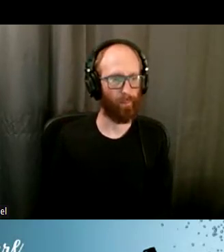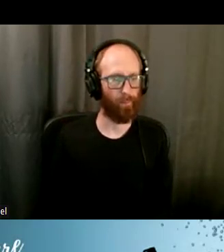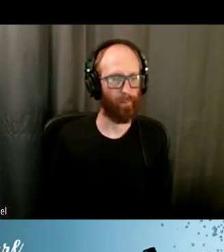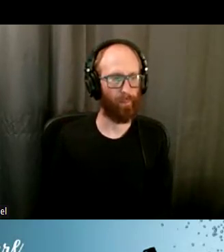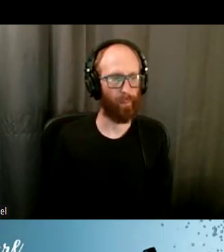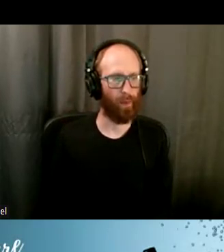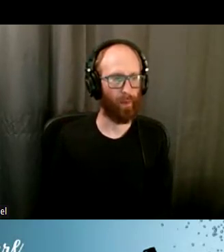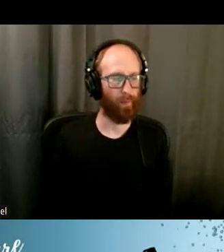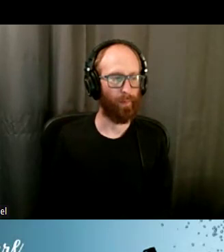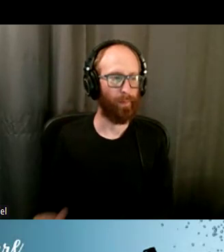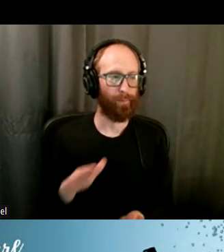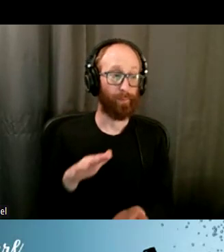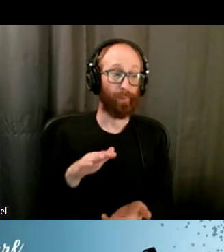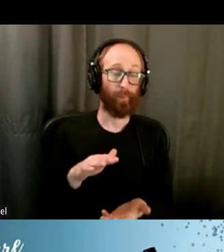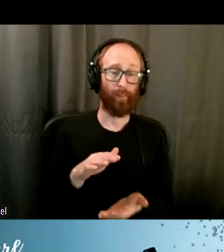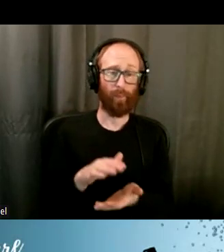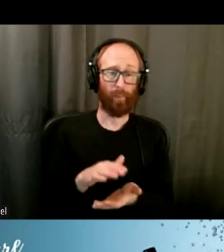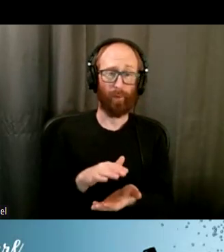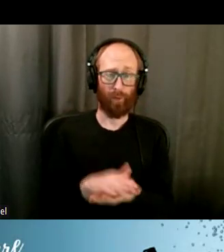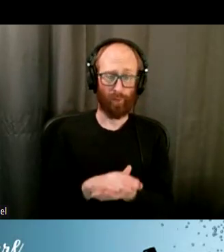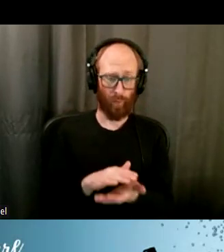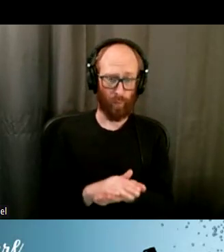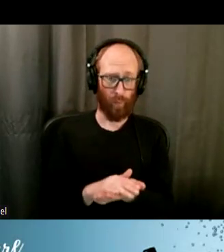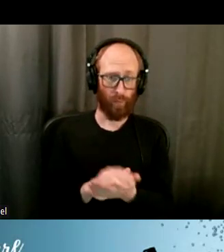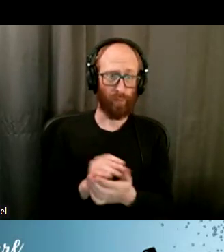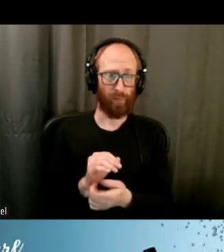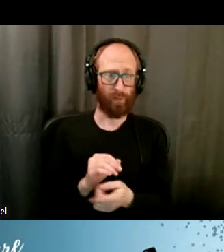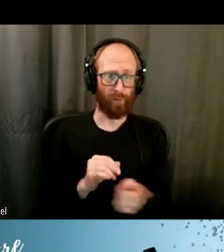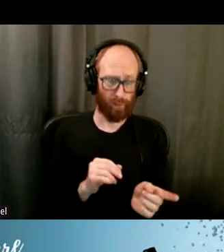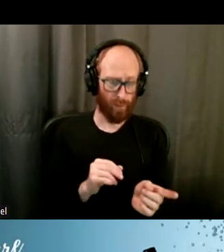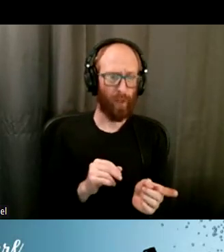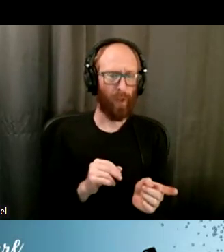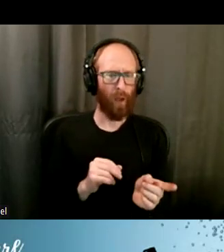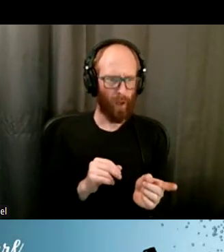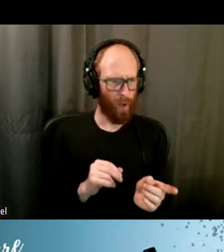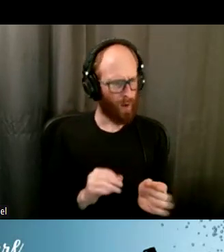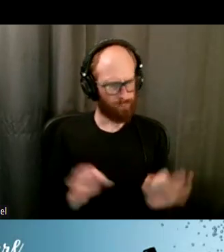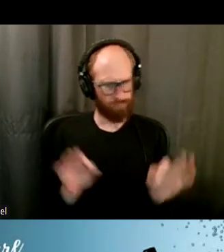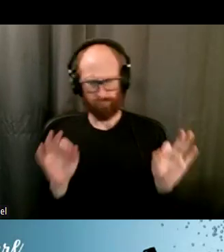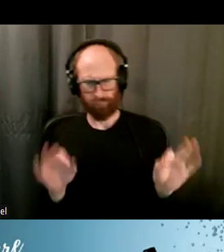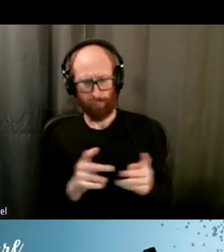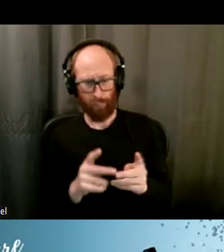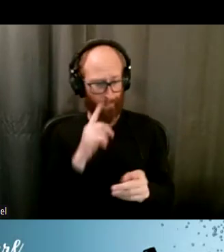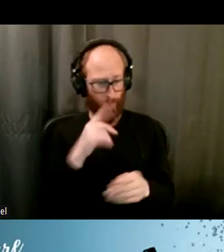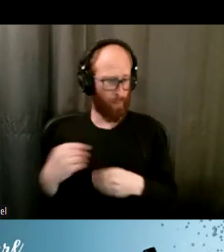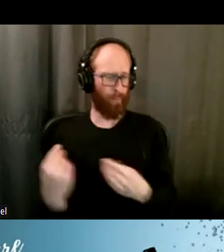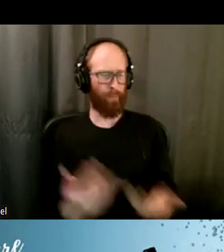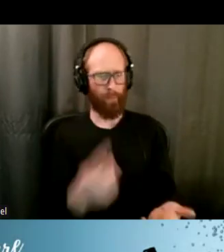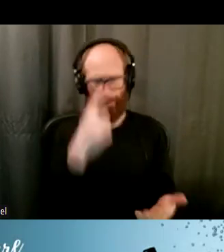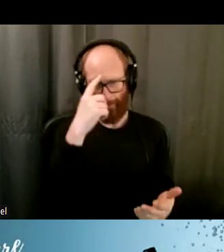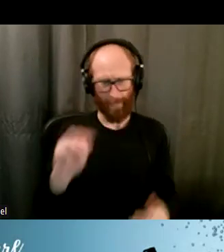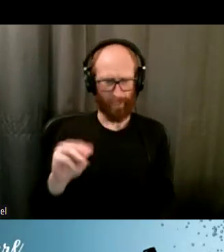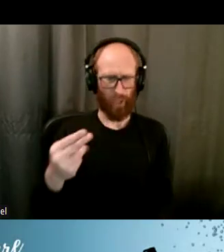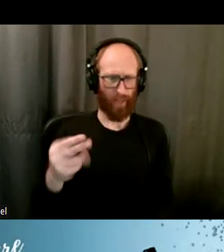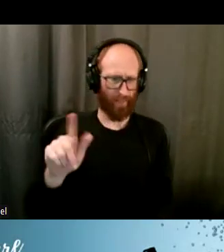Schools are in an ideal position to deliver effective mental health literacy to our youth.